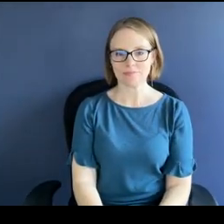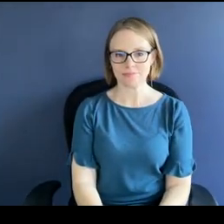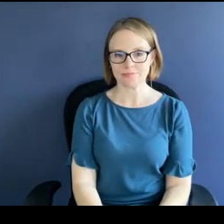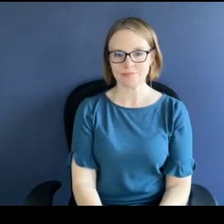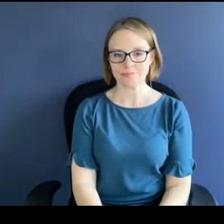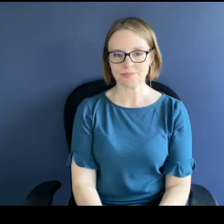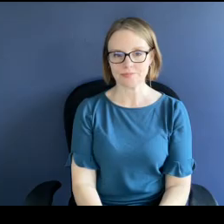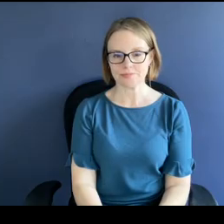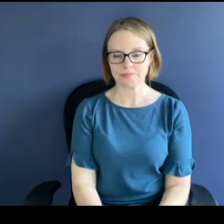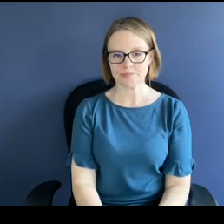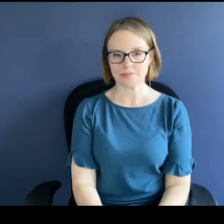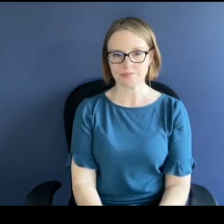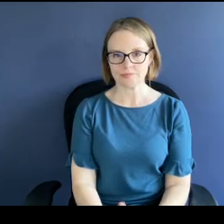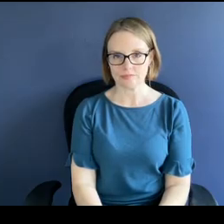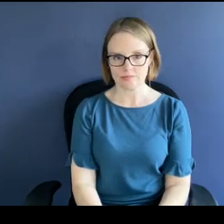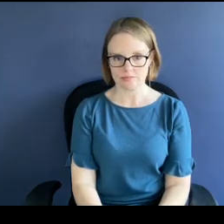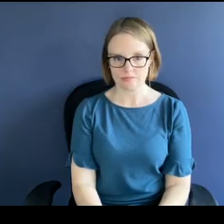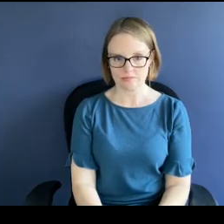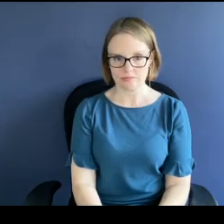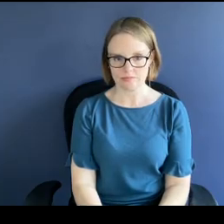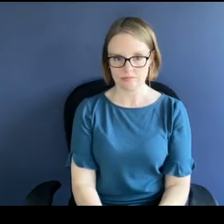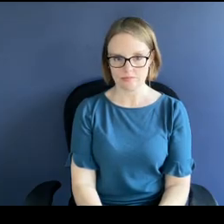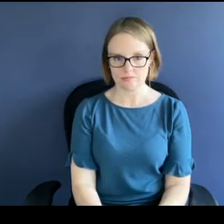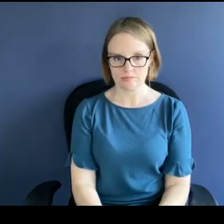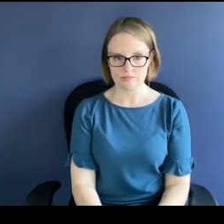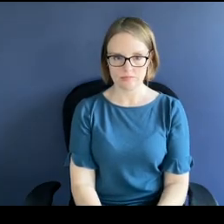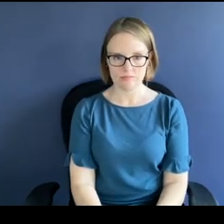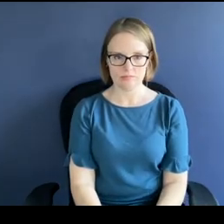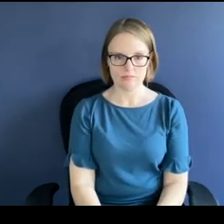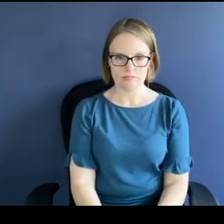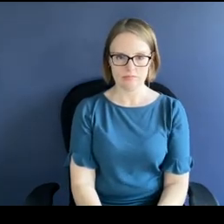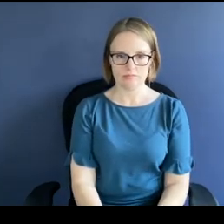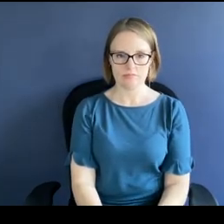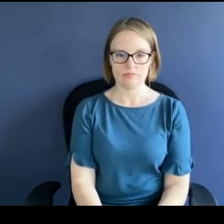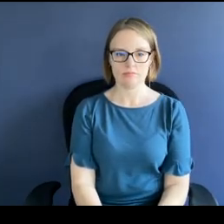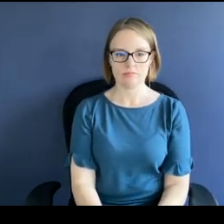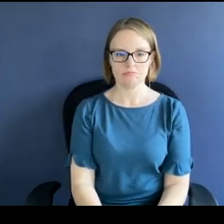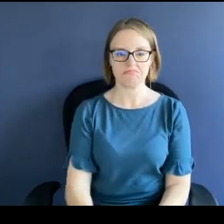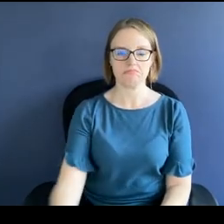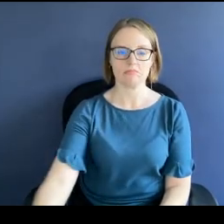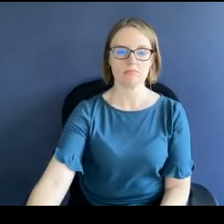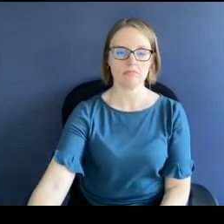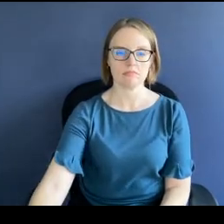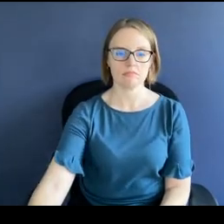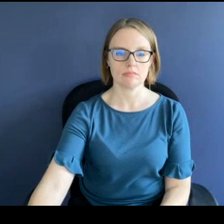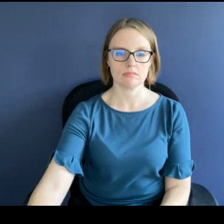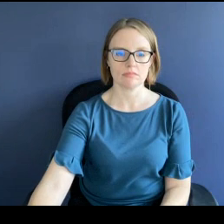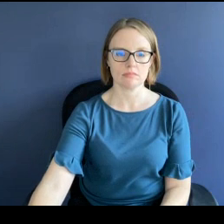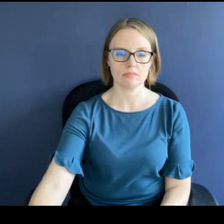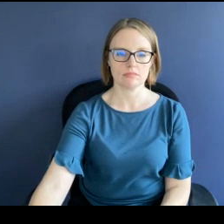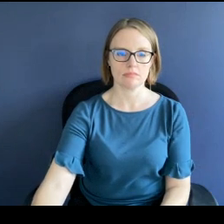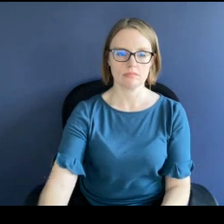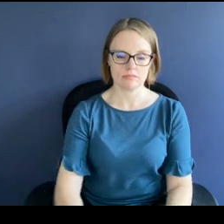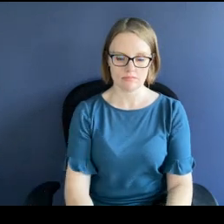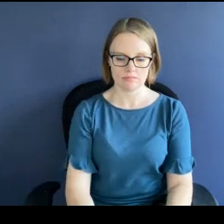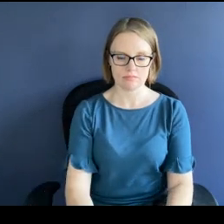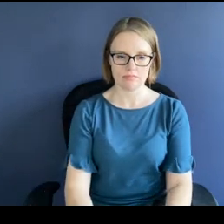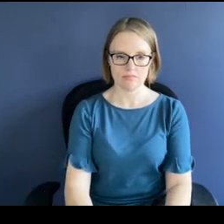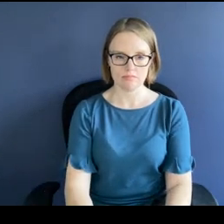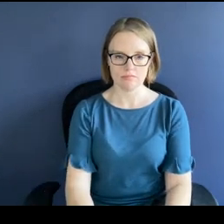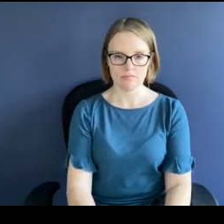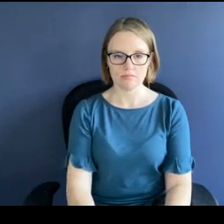And Knowledge Check 3 reads, space to execute a parallel approach must be provided